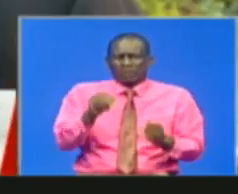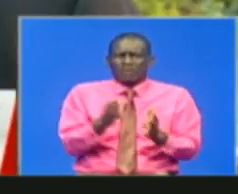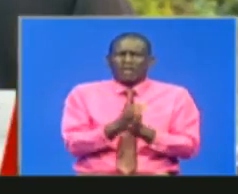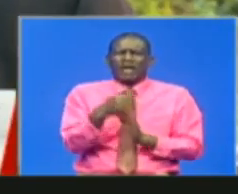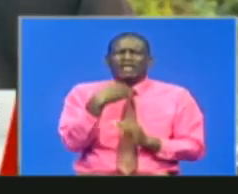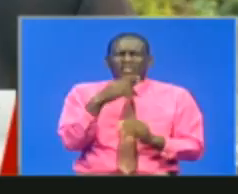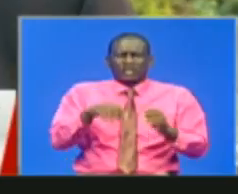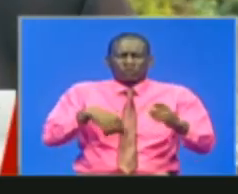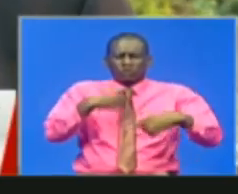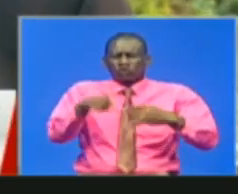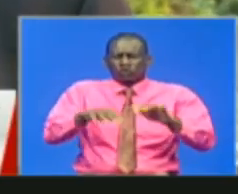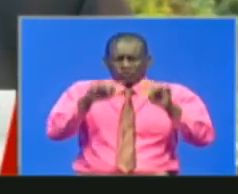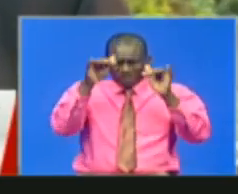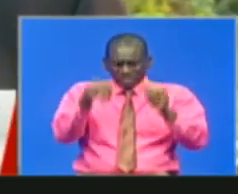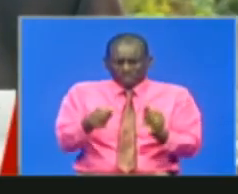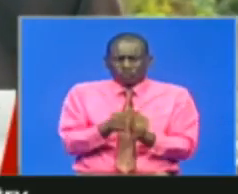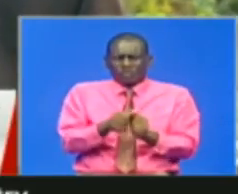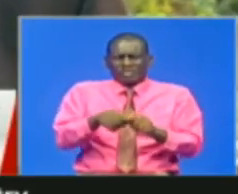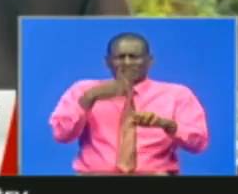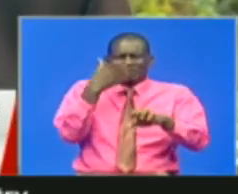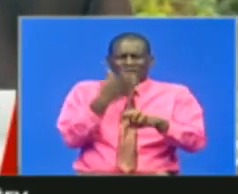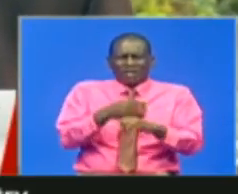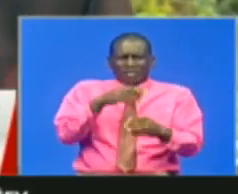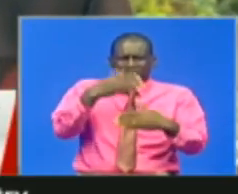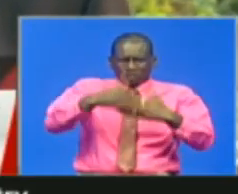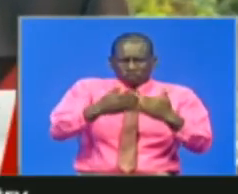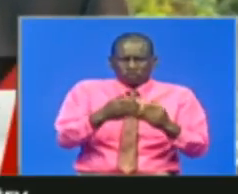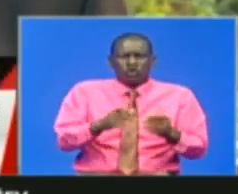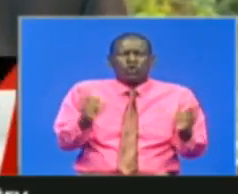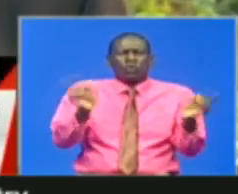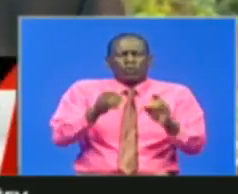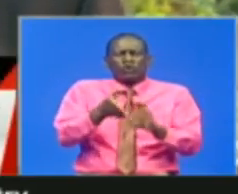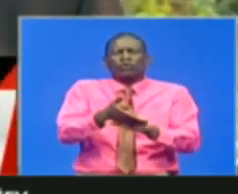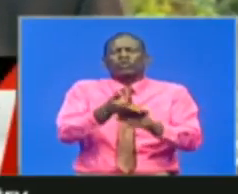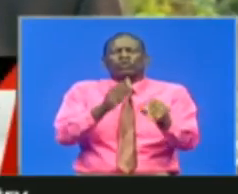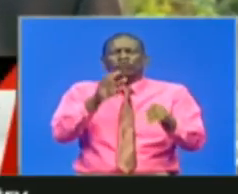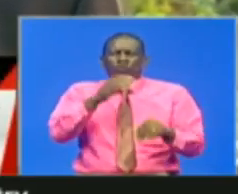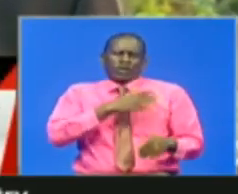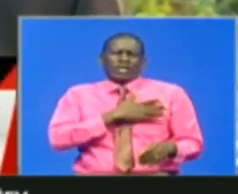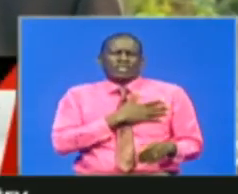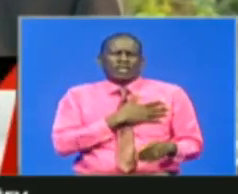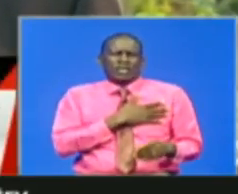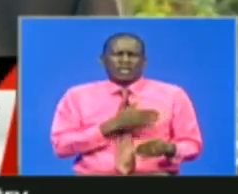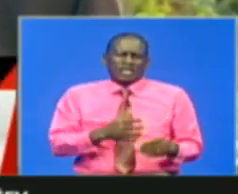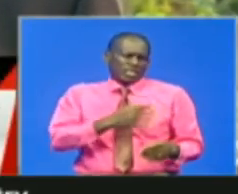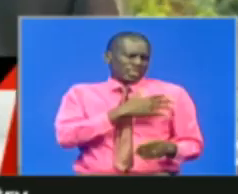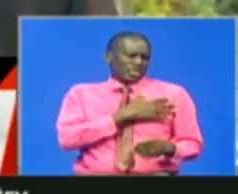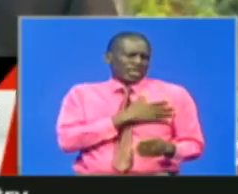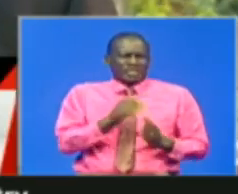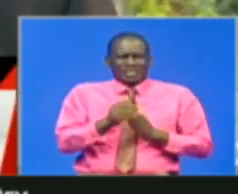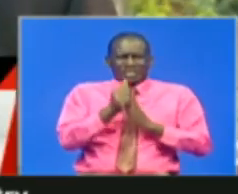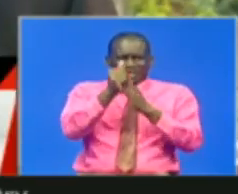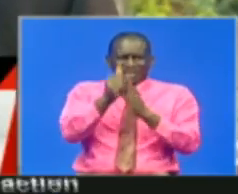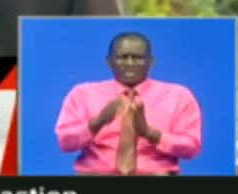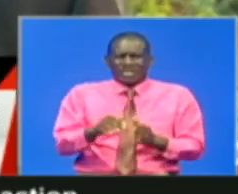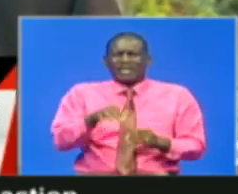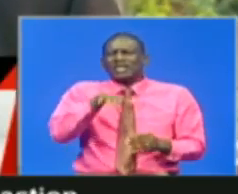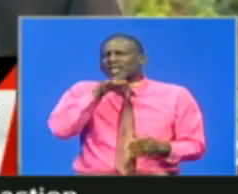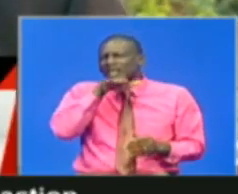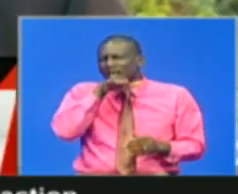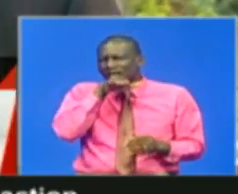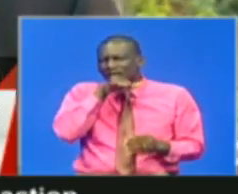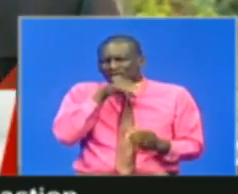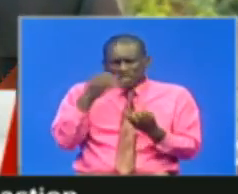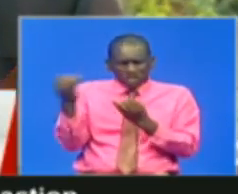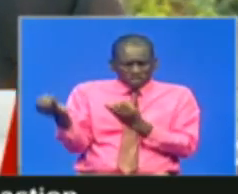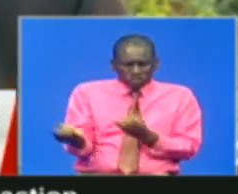relationship. We are not going to walk out because of a simple reason, that our NASA leader, Raila Amolo Odinga,